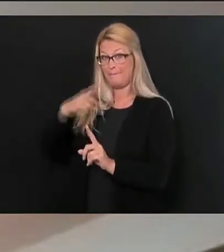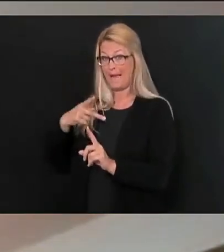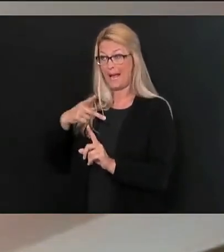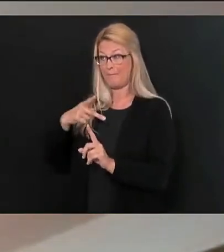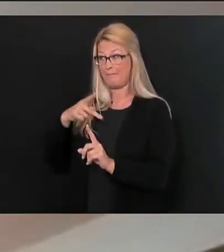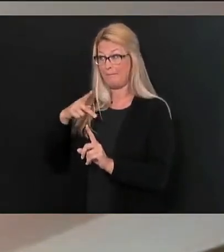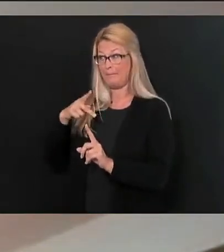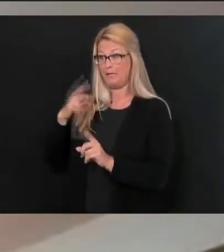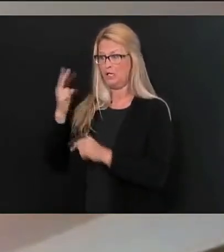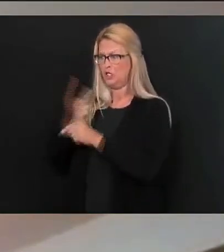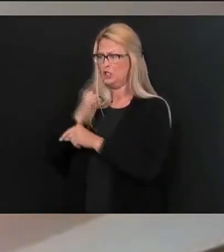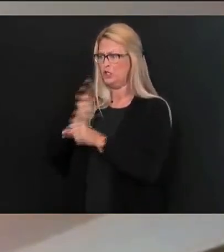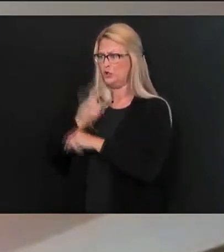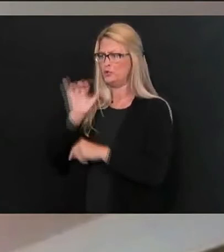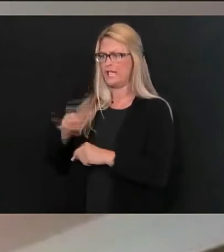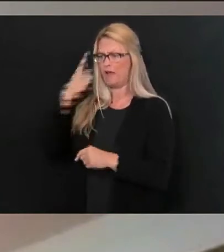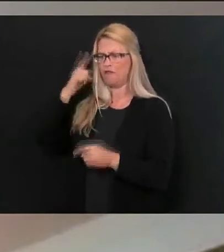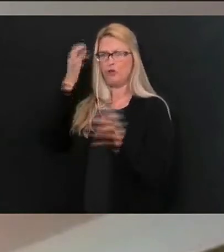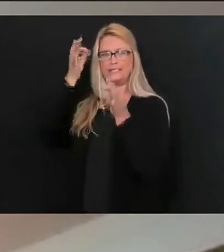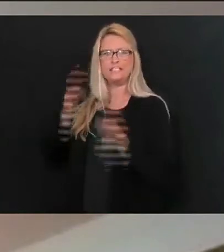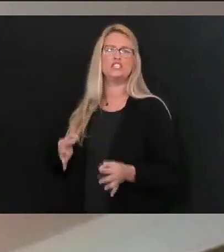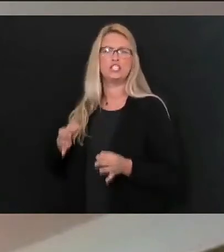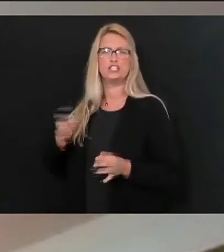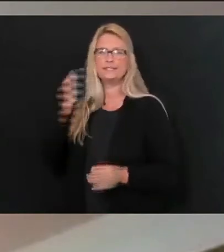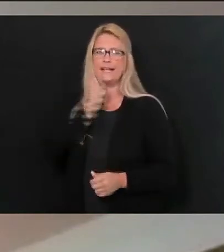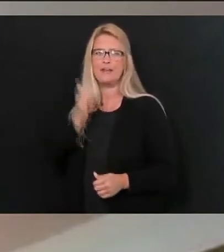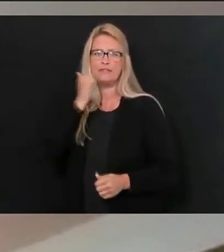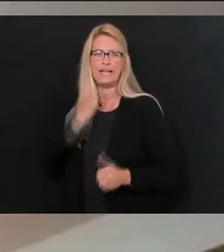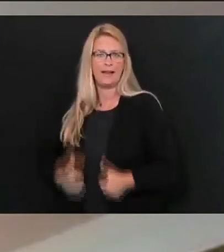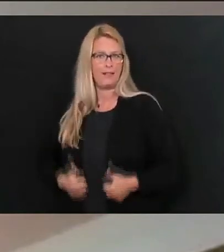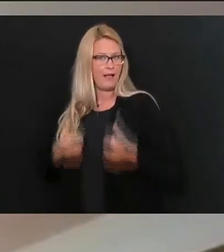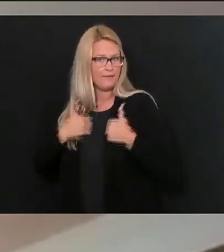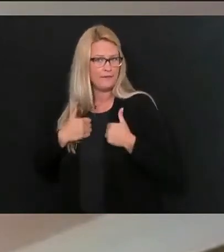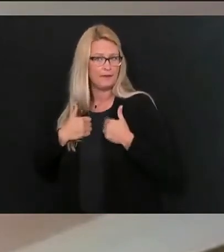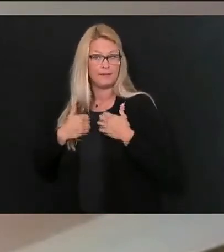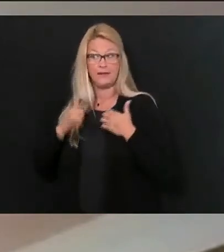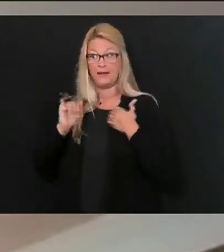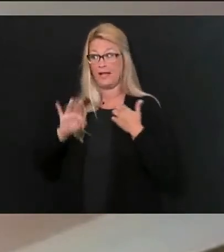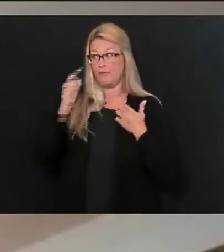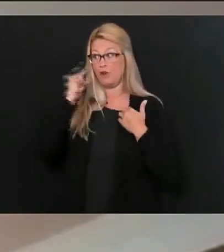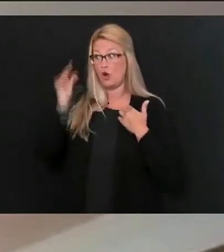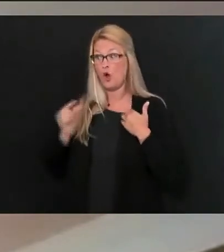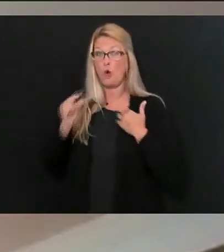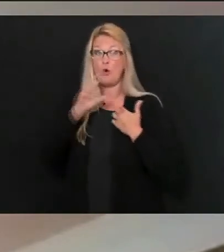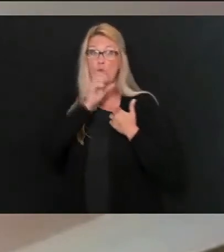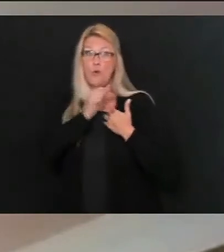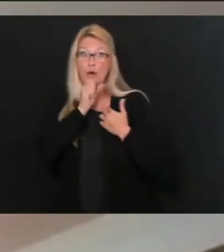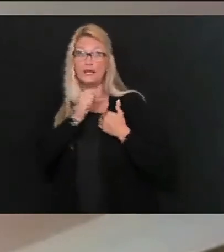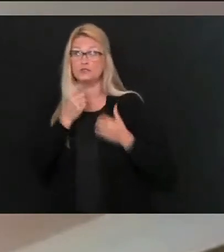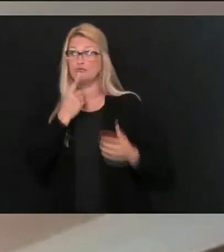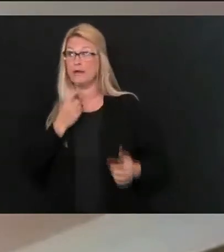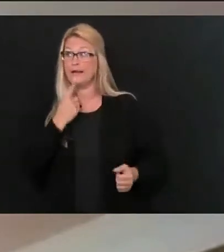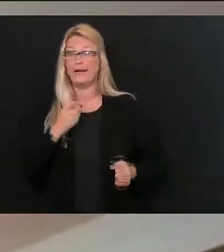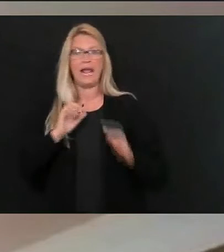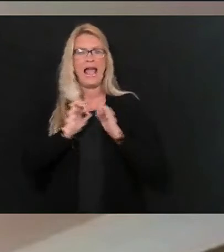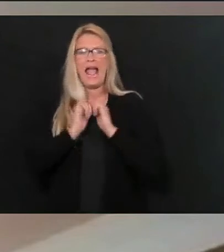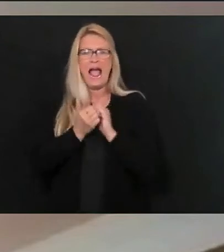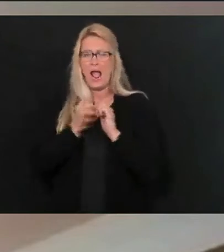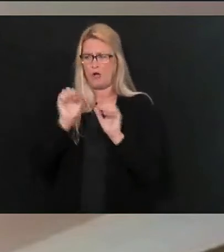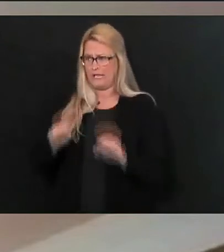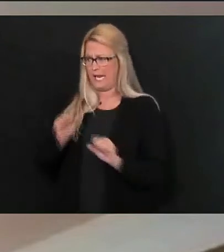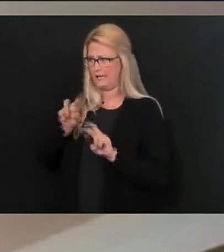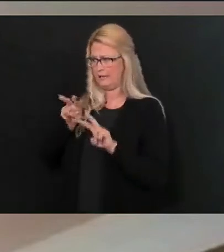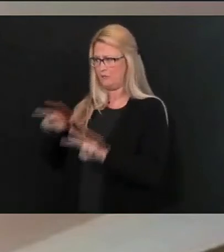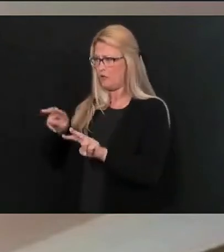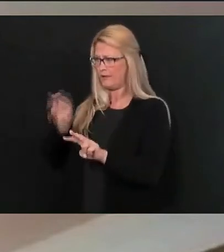people use it for their decisions in daily life? If your county is gold, orange, or red, how should you use the map to